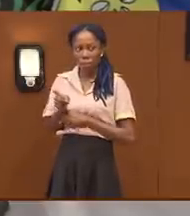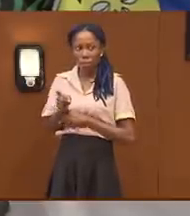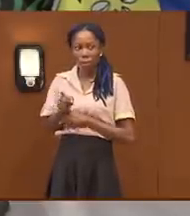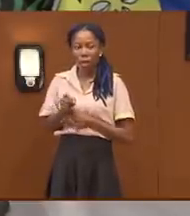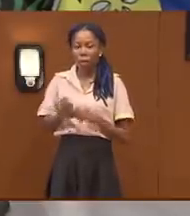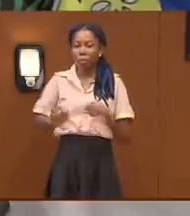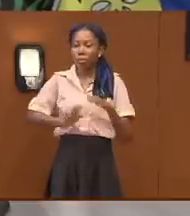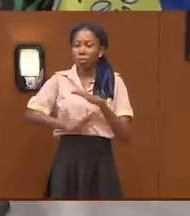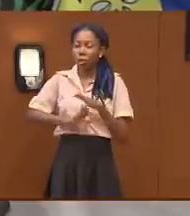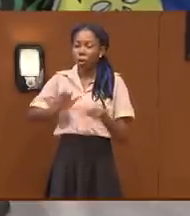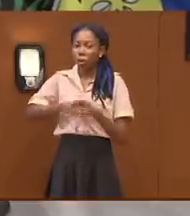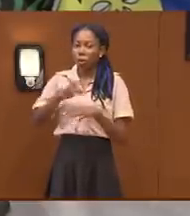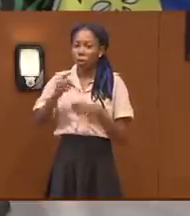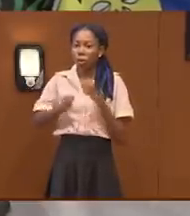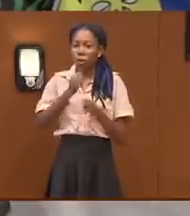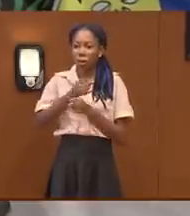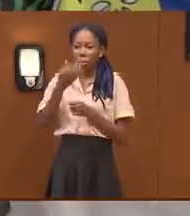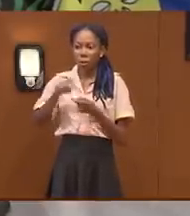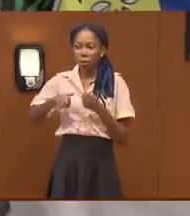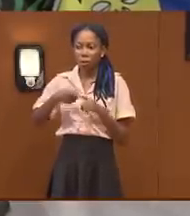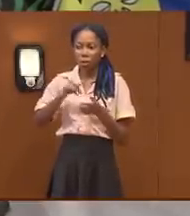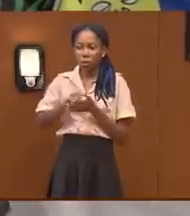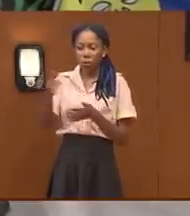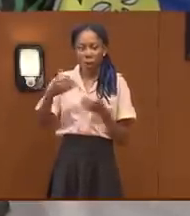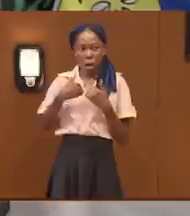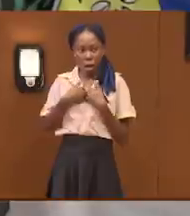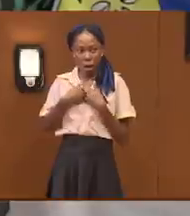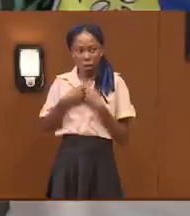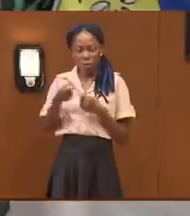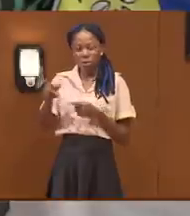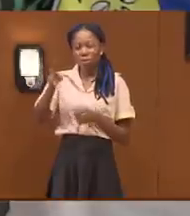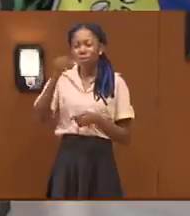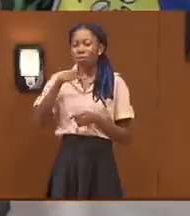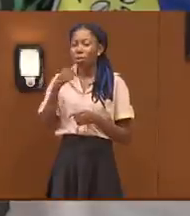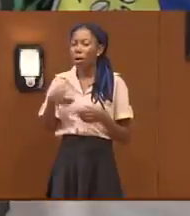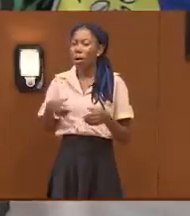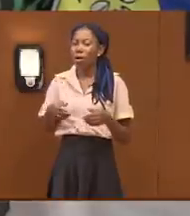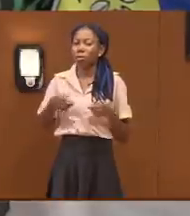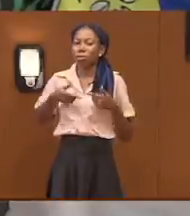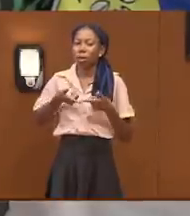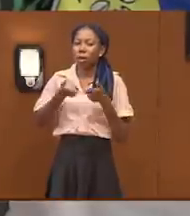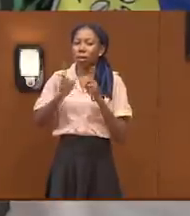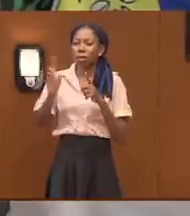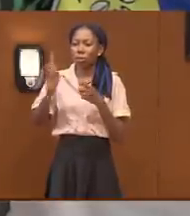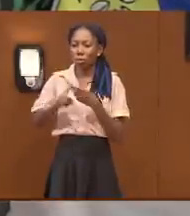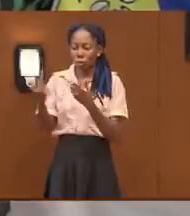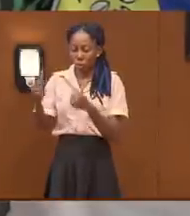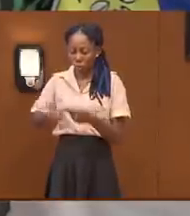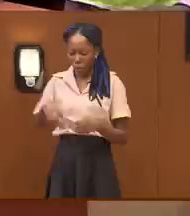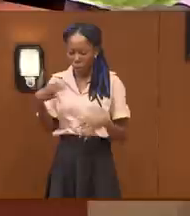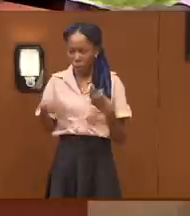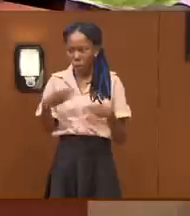Based on the kind of relationship you've had in the past, you shouldn't have allowed this matter to degenerate to this